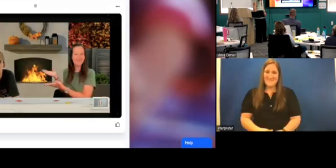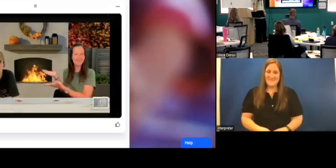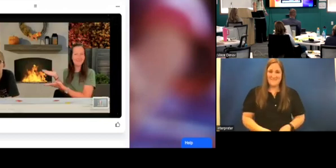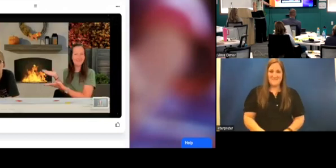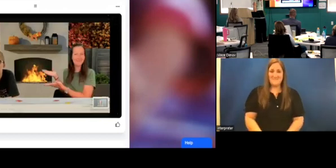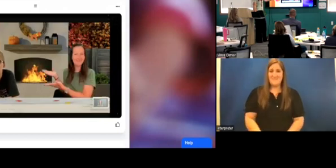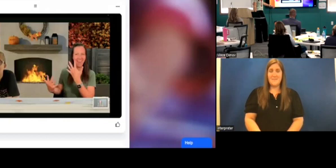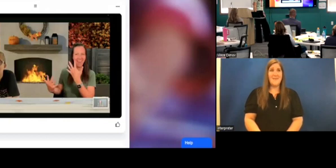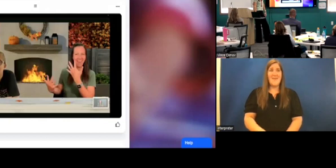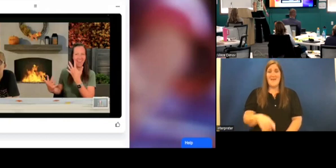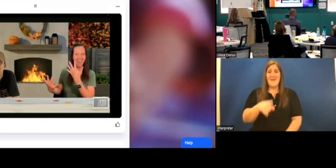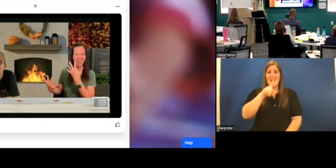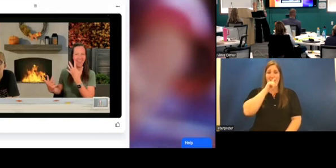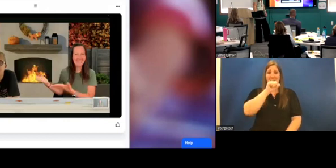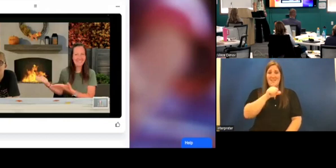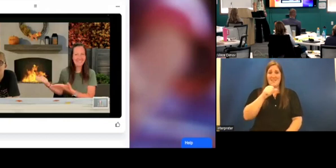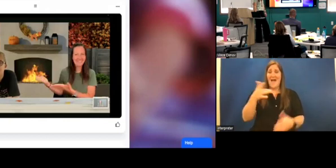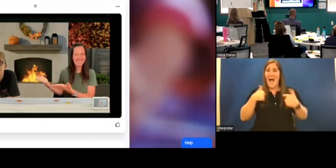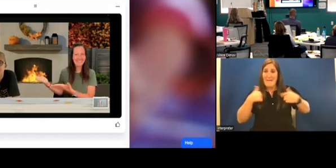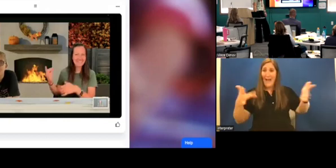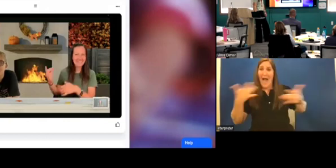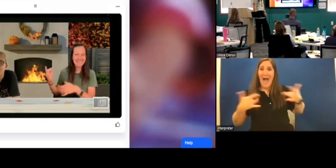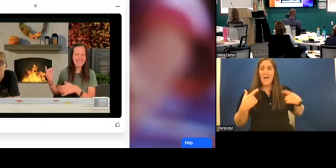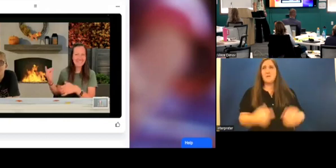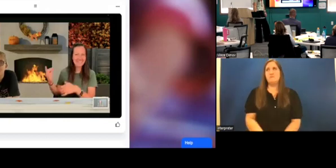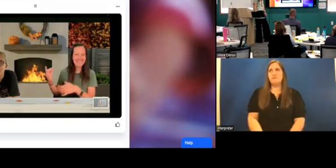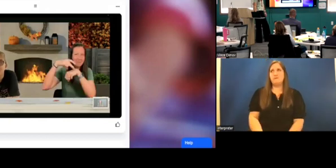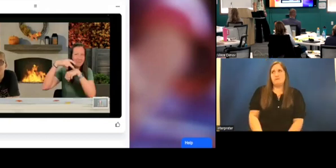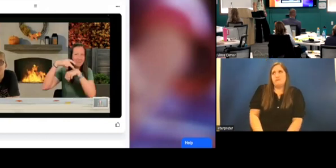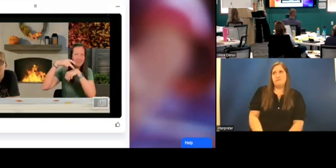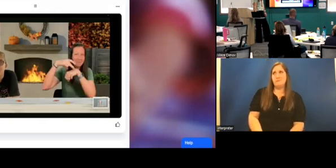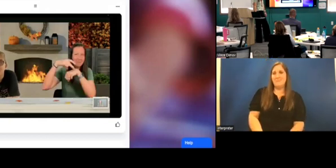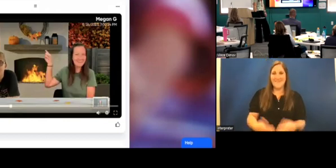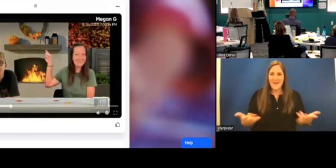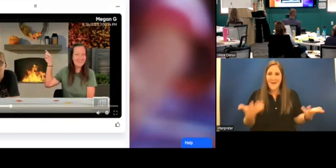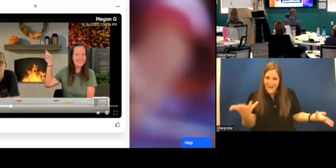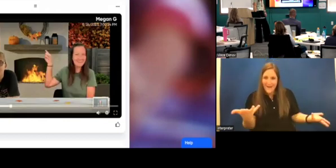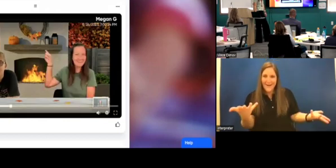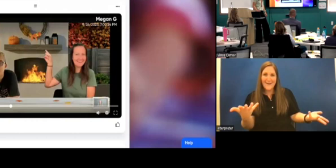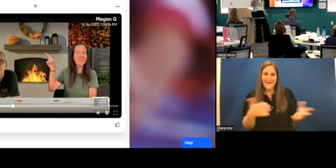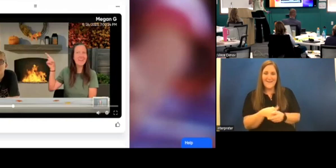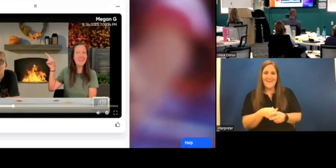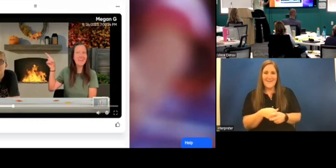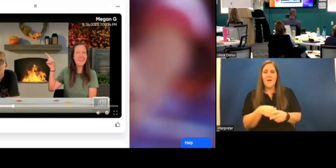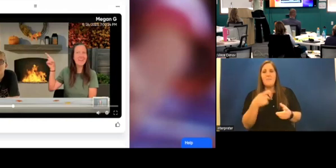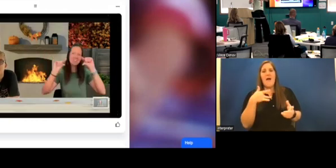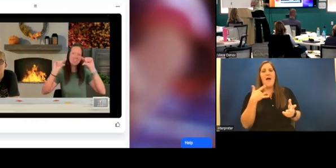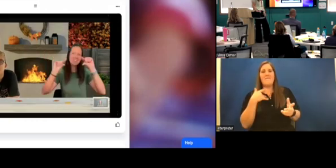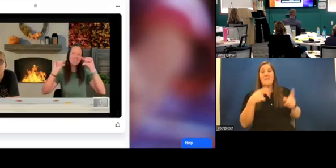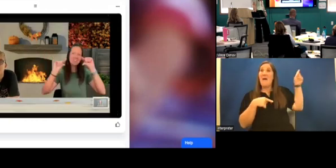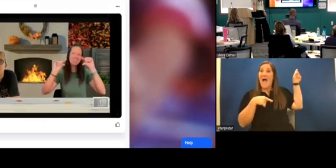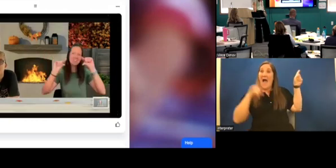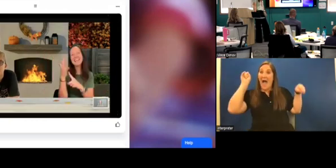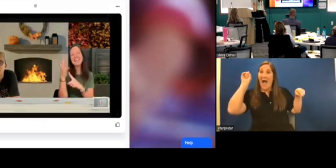And I'm so excited and look at him. He's like, okay, come on, Megan. Yeah. It's kind of how I feel trying to point to the